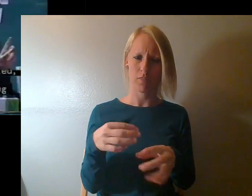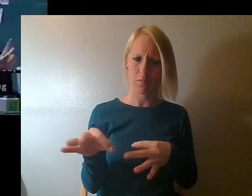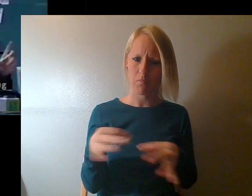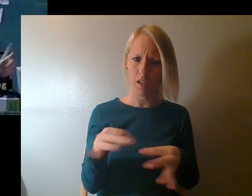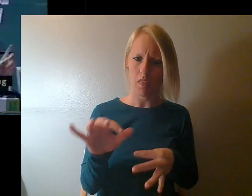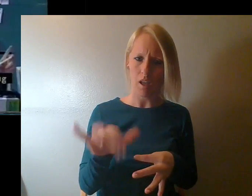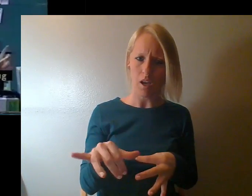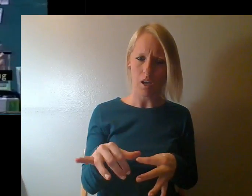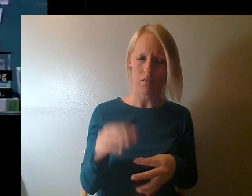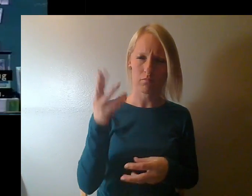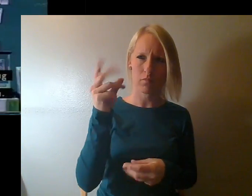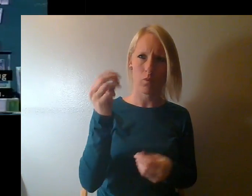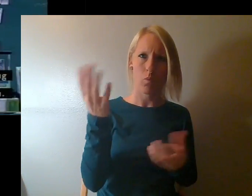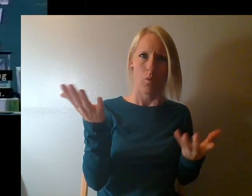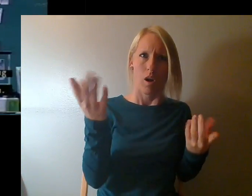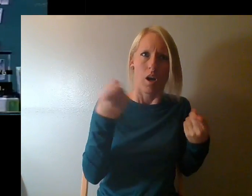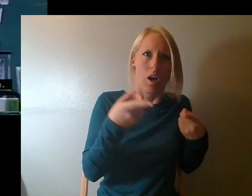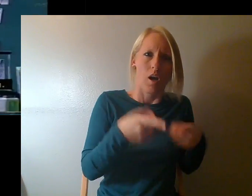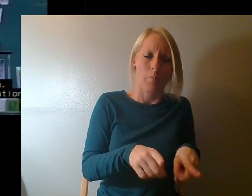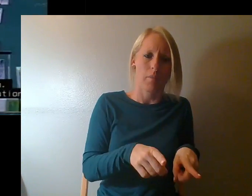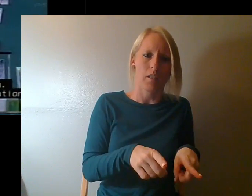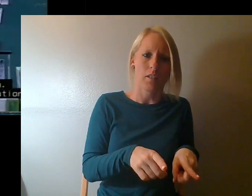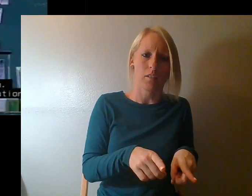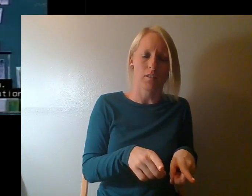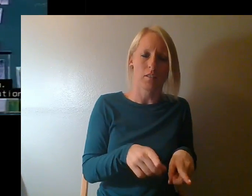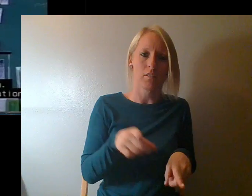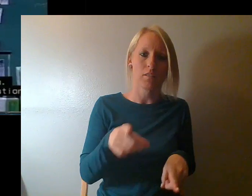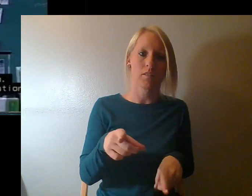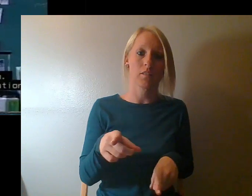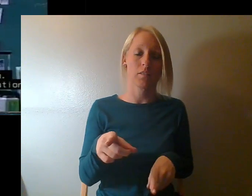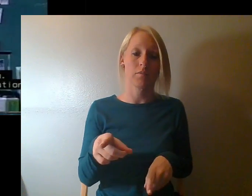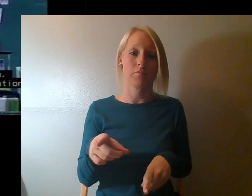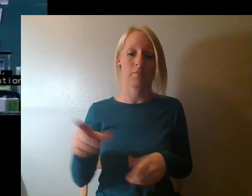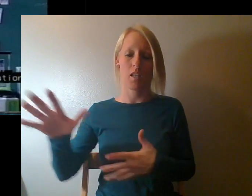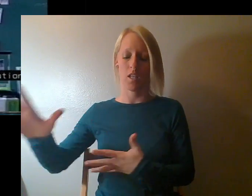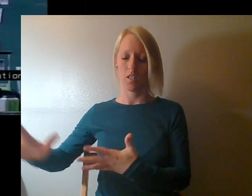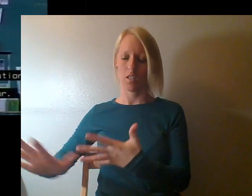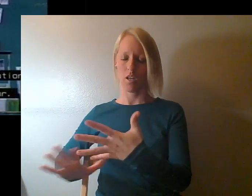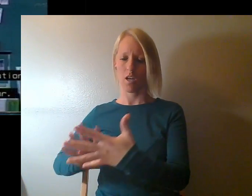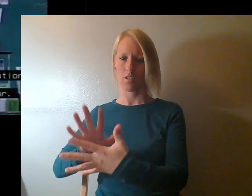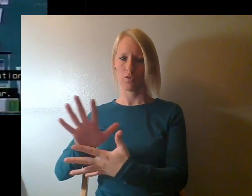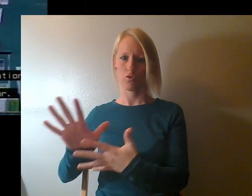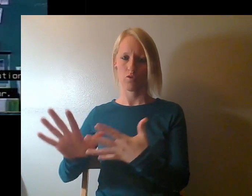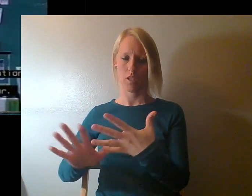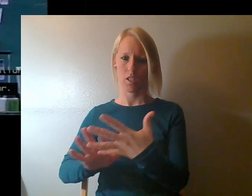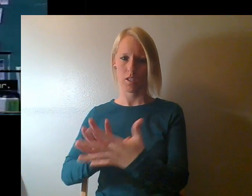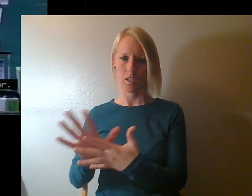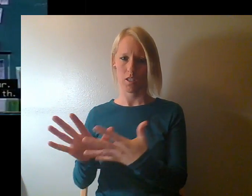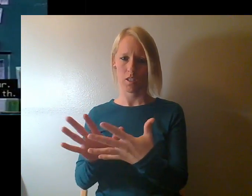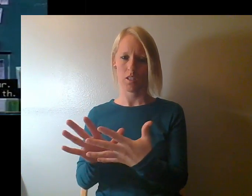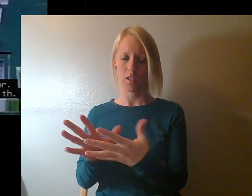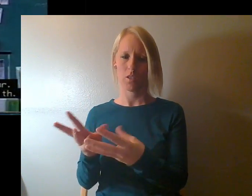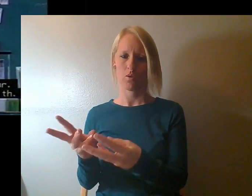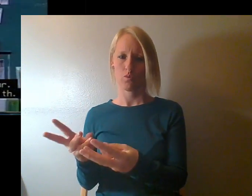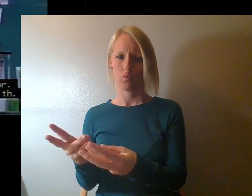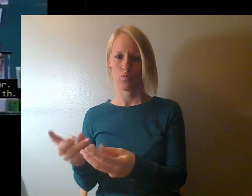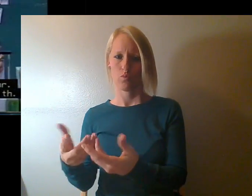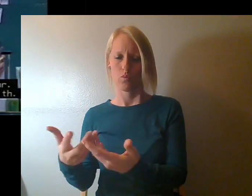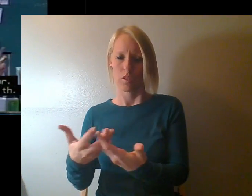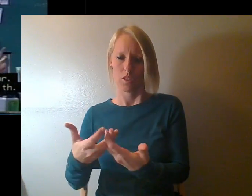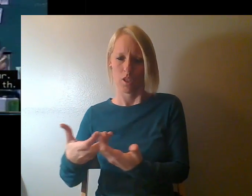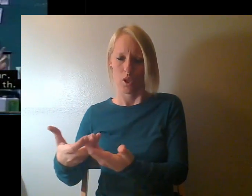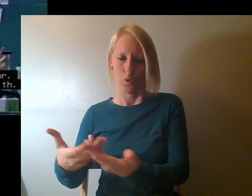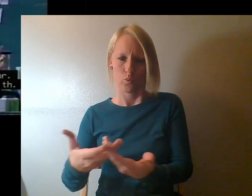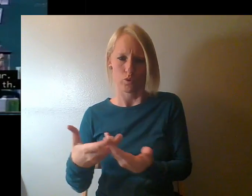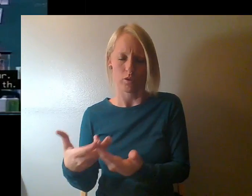here. Here's what we started with. This is a concentrated solution, right? Because this is a dark color. This is what we ended up with. All right, it's a